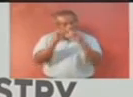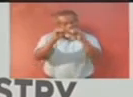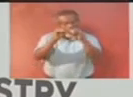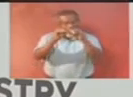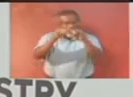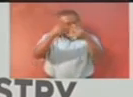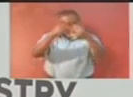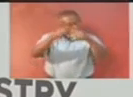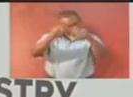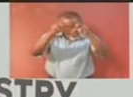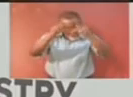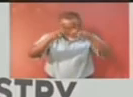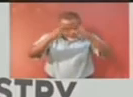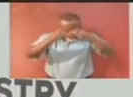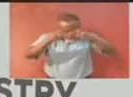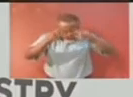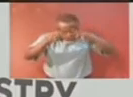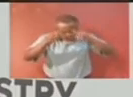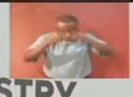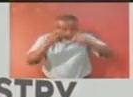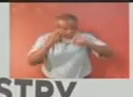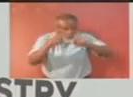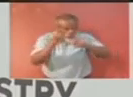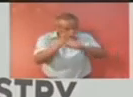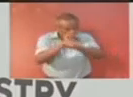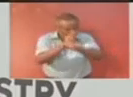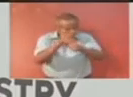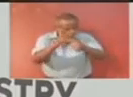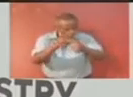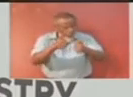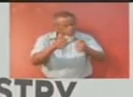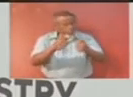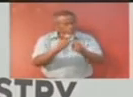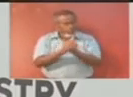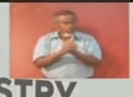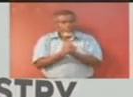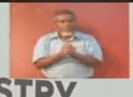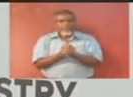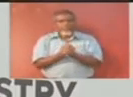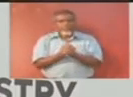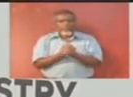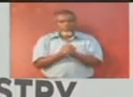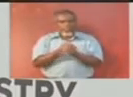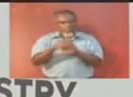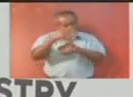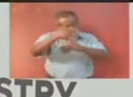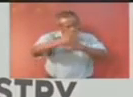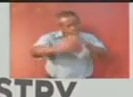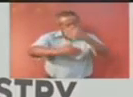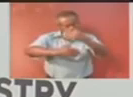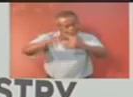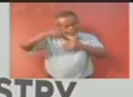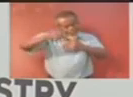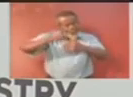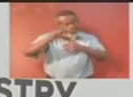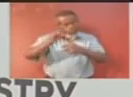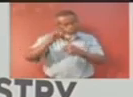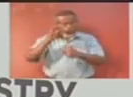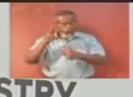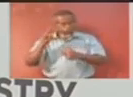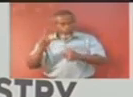trials. So as the rest of the year goes by, we would see more and more vaccines